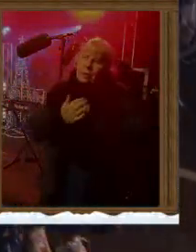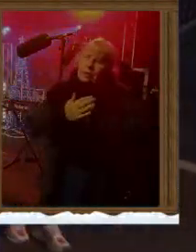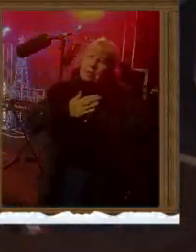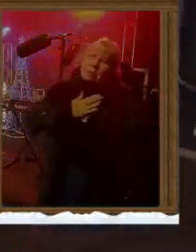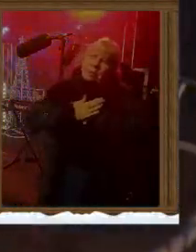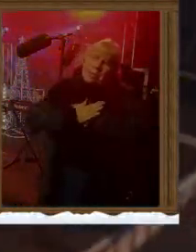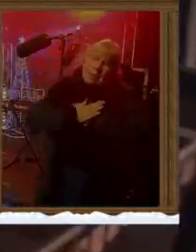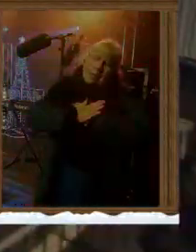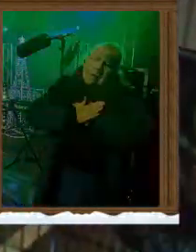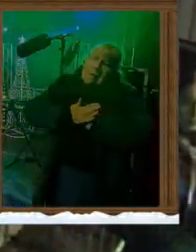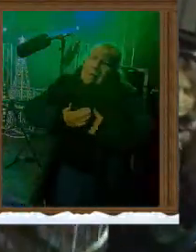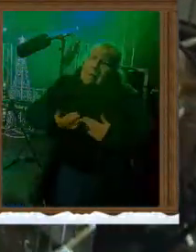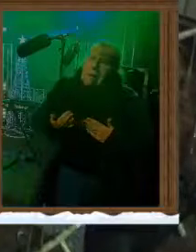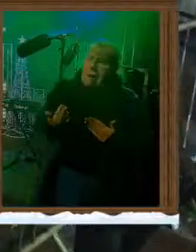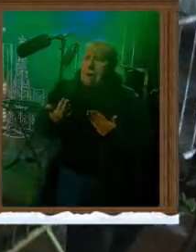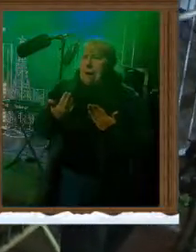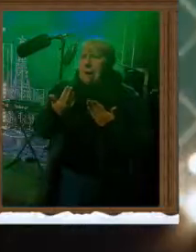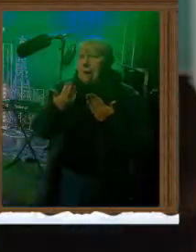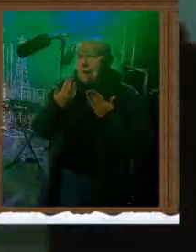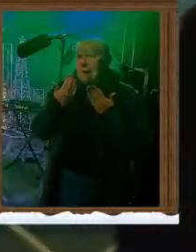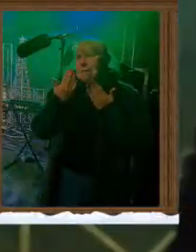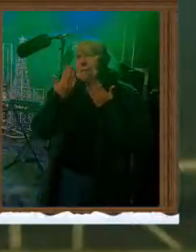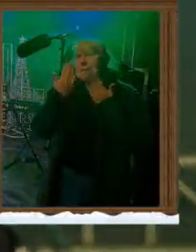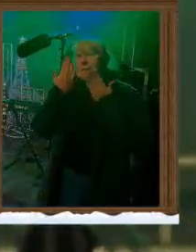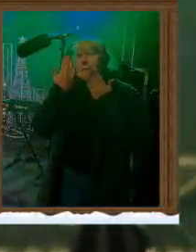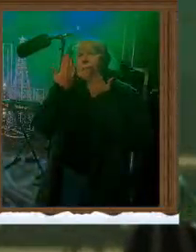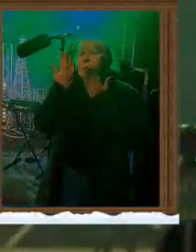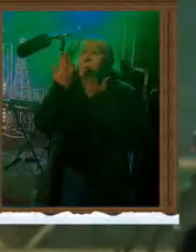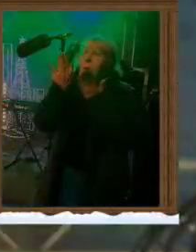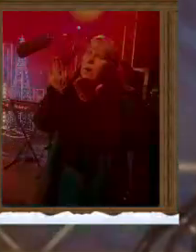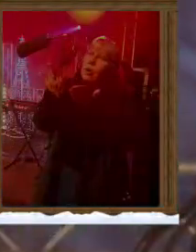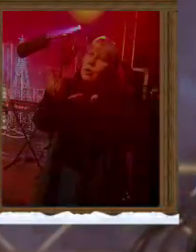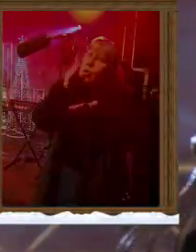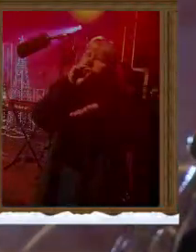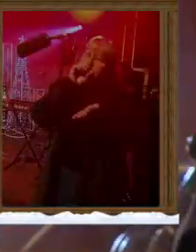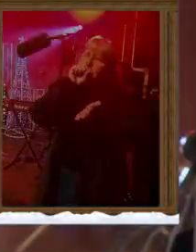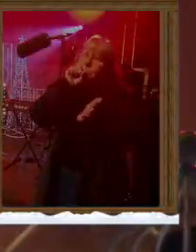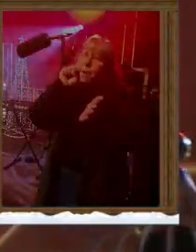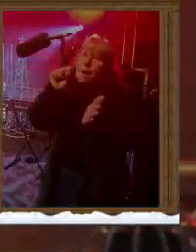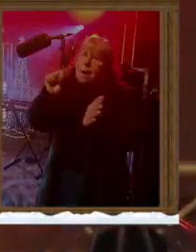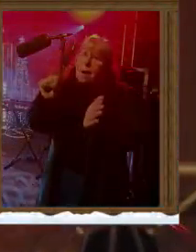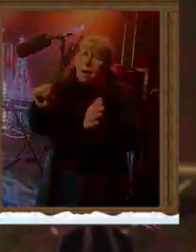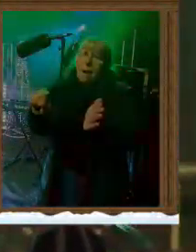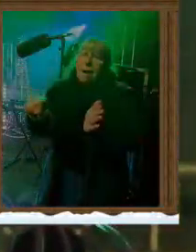give your love for